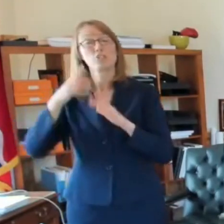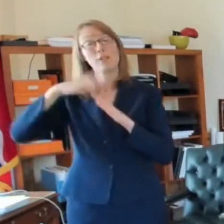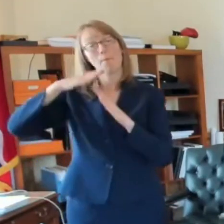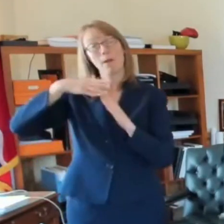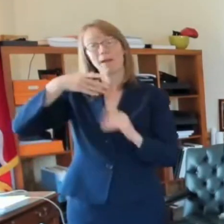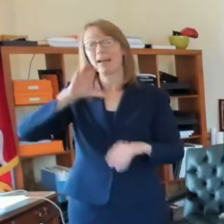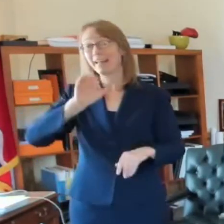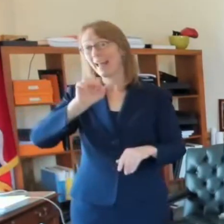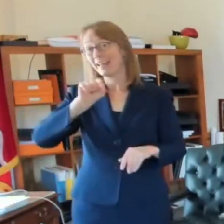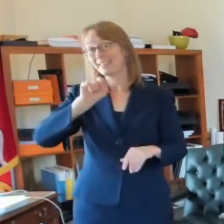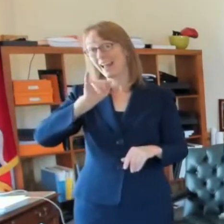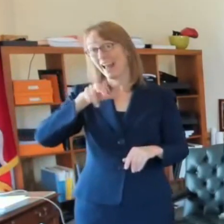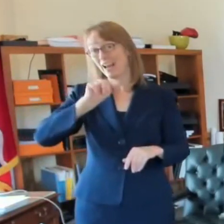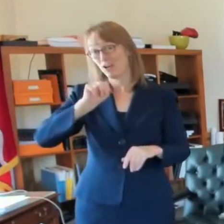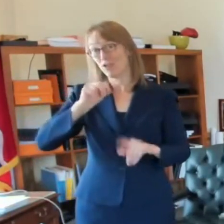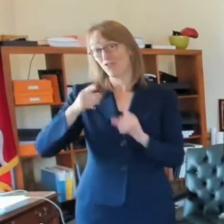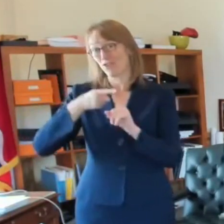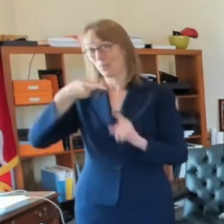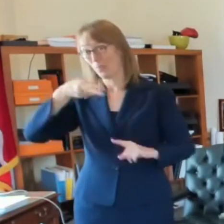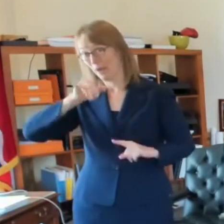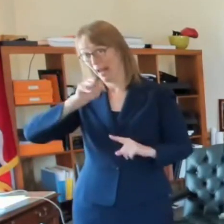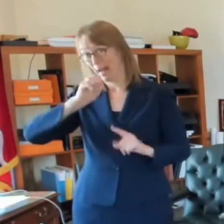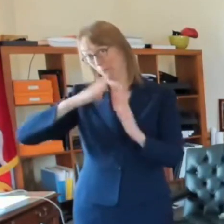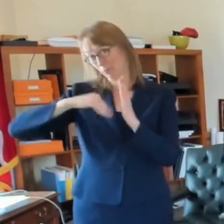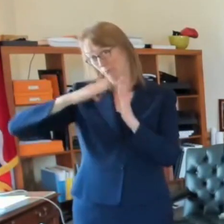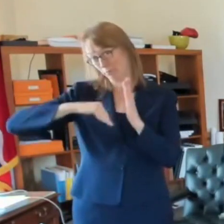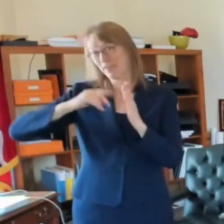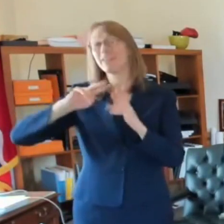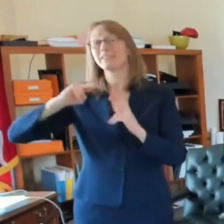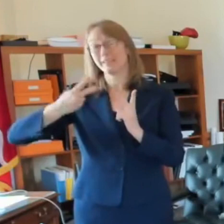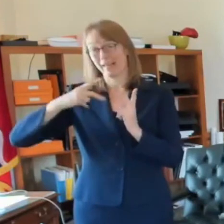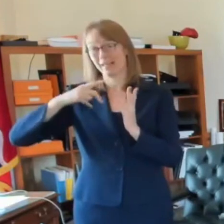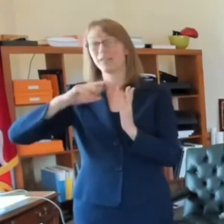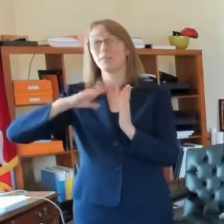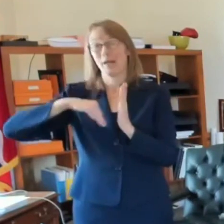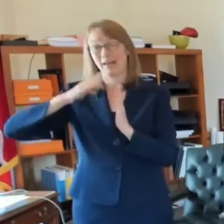brick. It is the largest freestanding